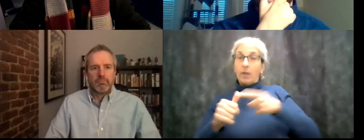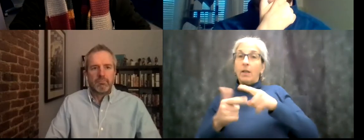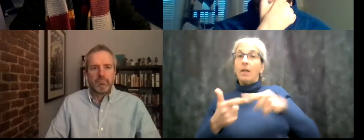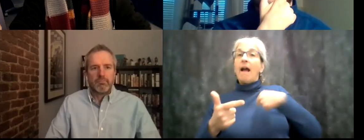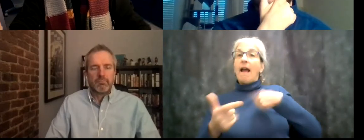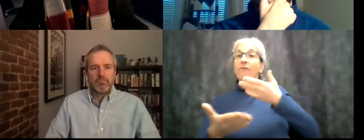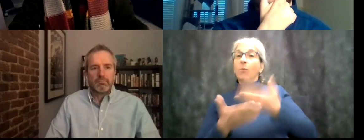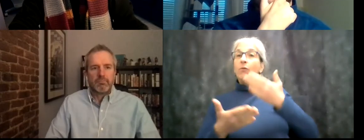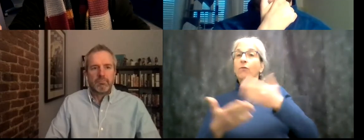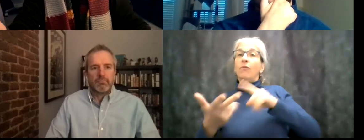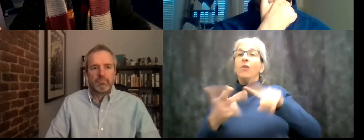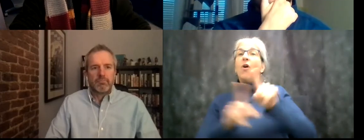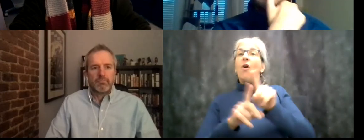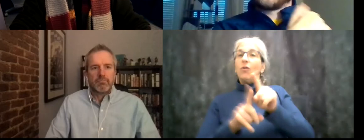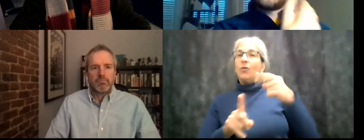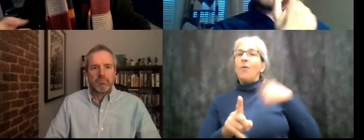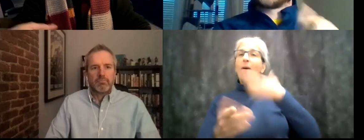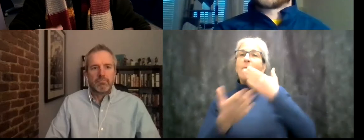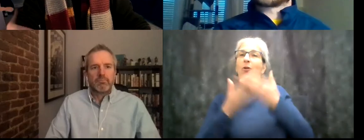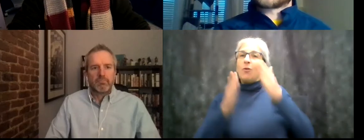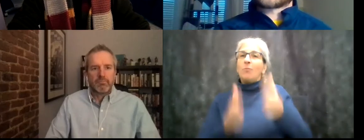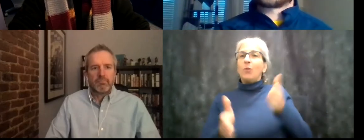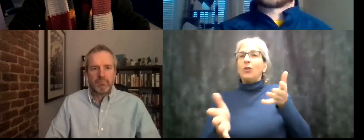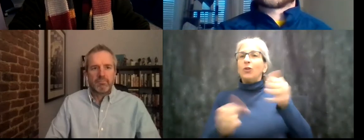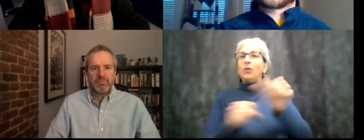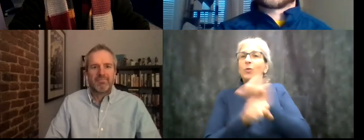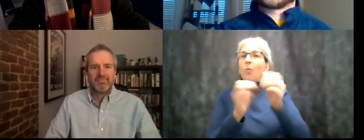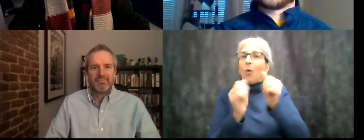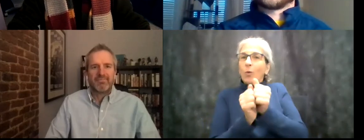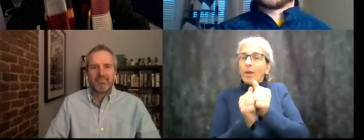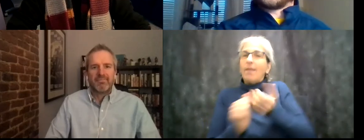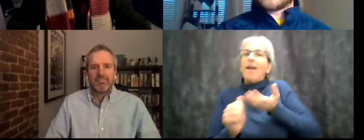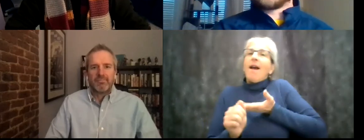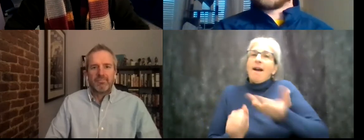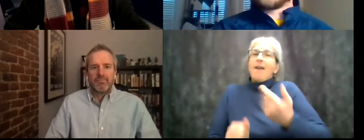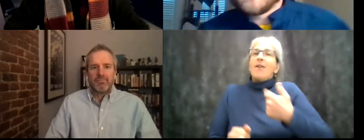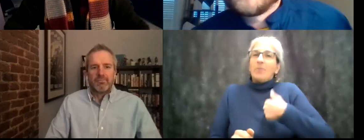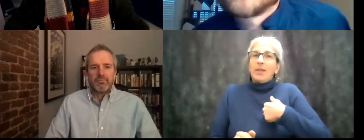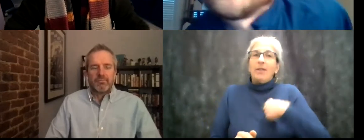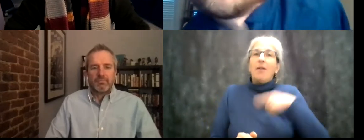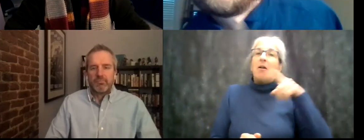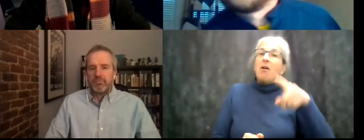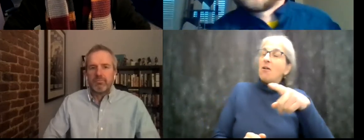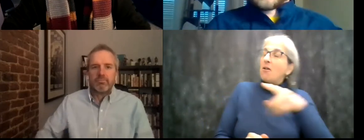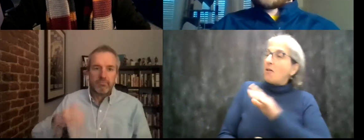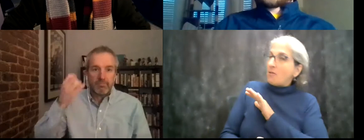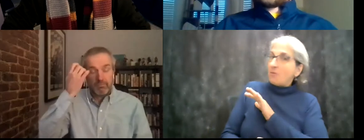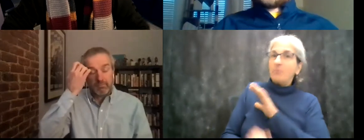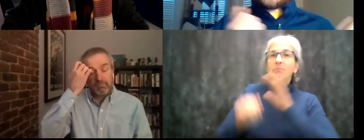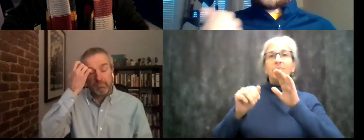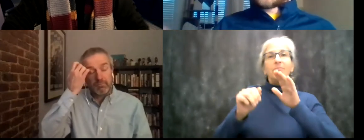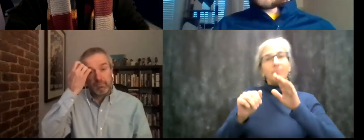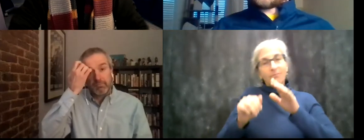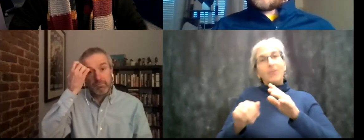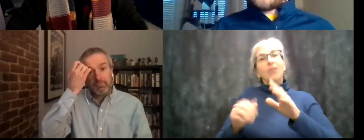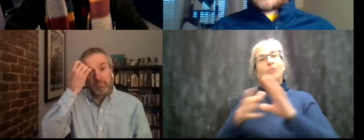also a cool or good person to work with. Hire me. Right. No, you bring up a great point, which is that